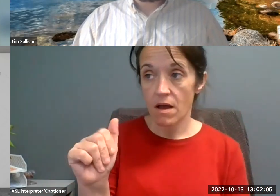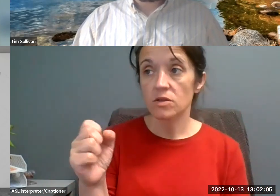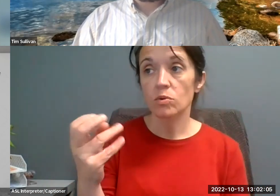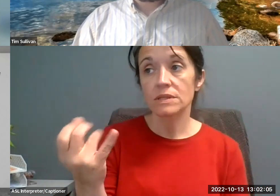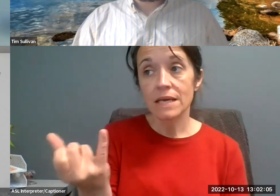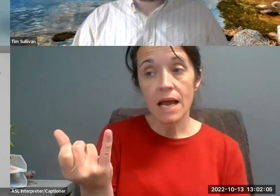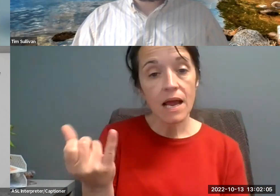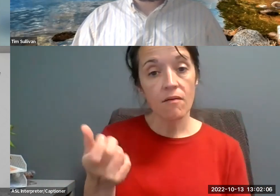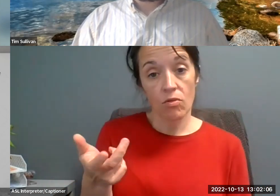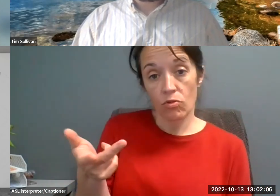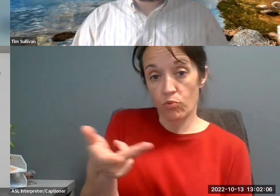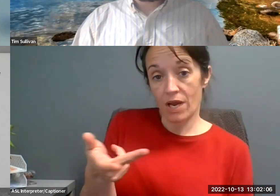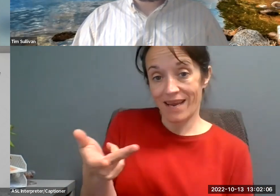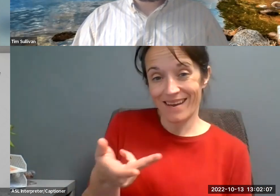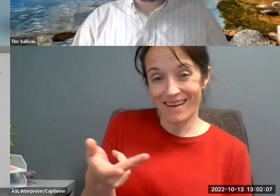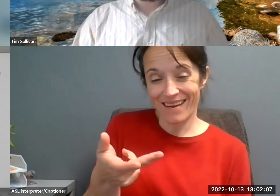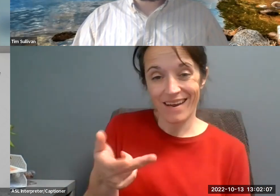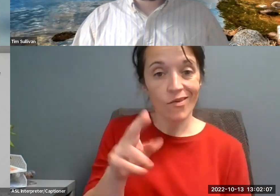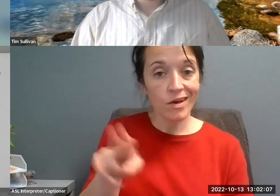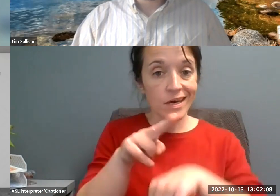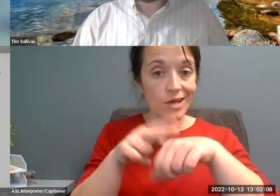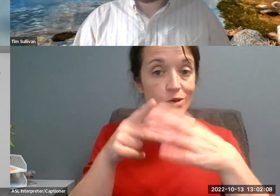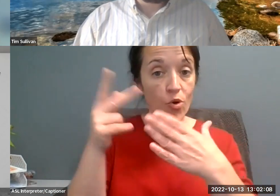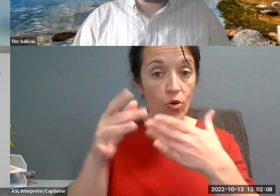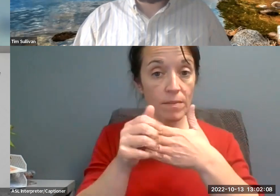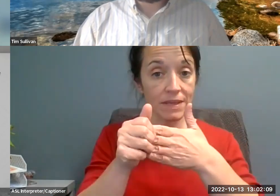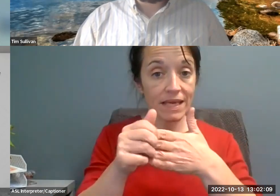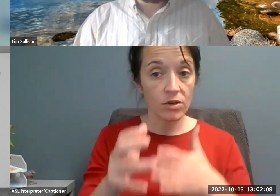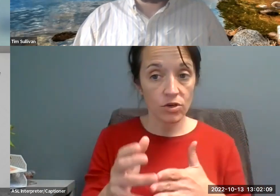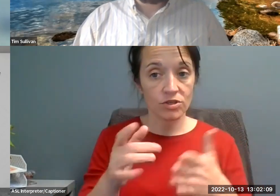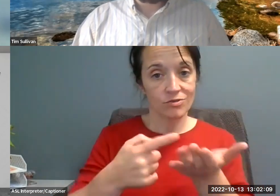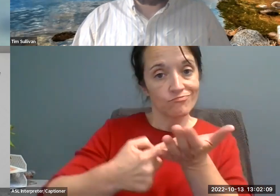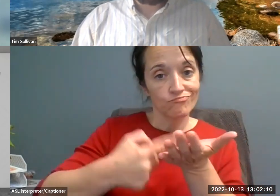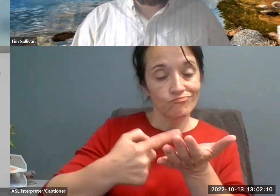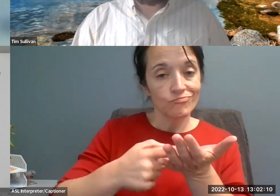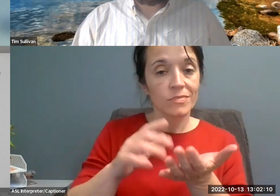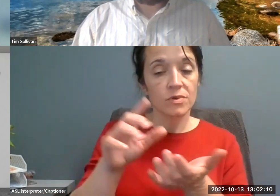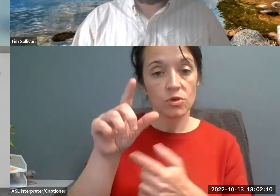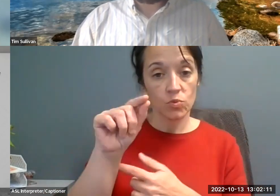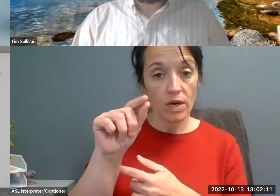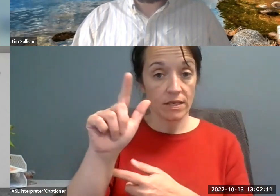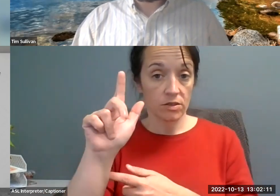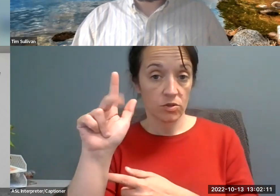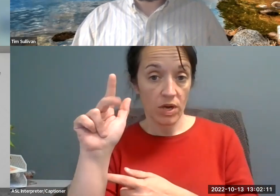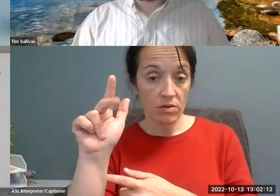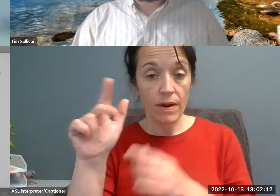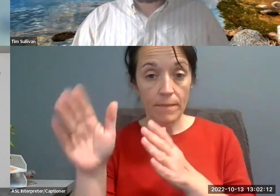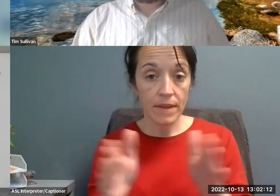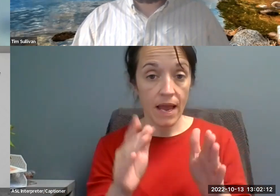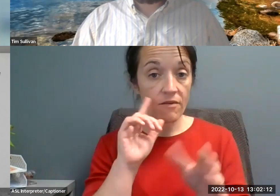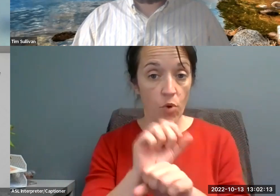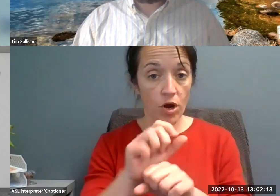have 3 of our lovely national program leaders joining us to discuss the 2023 plan of